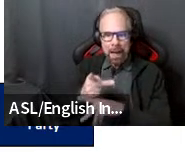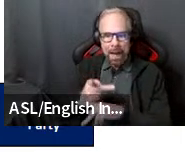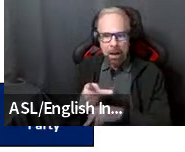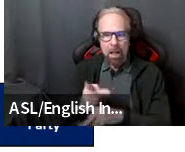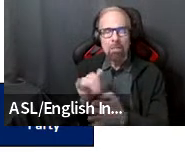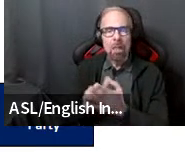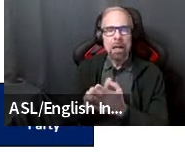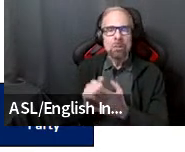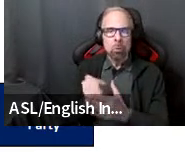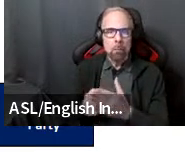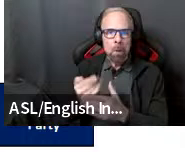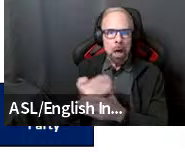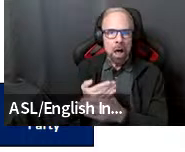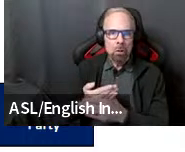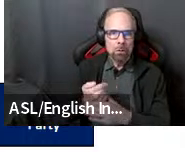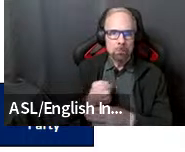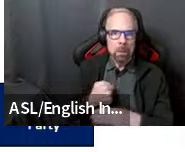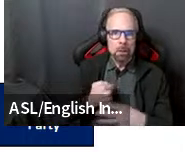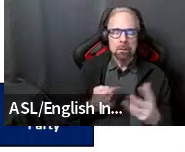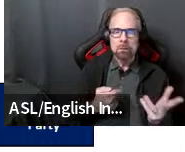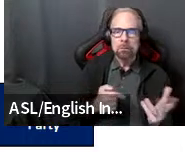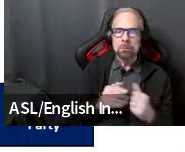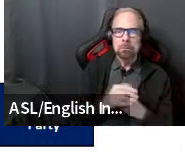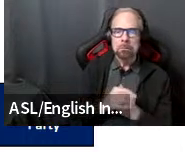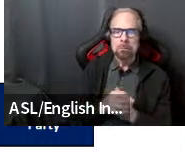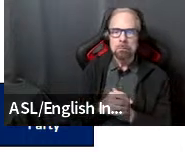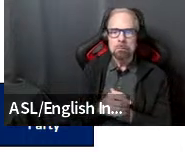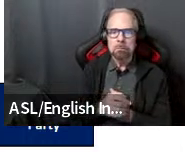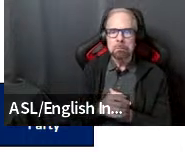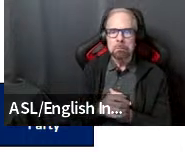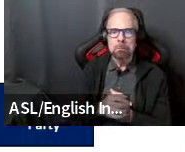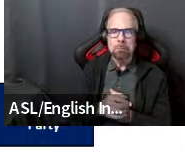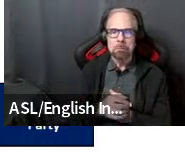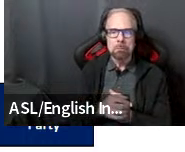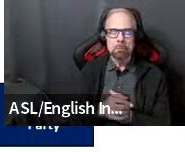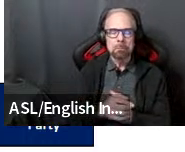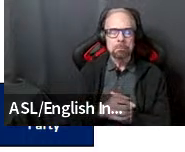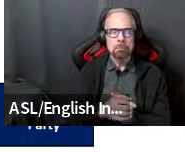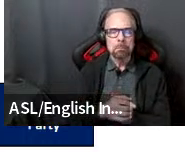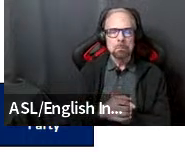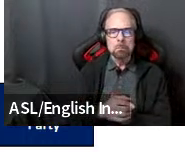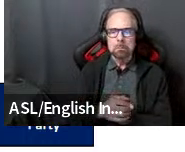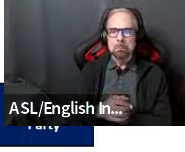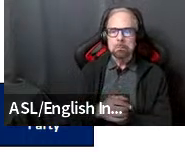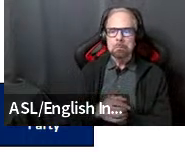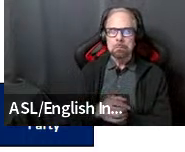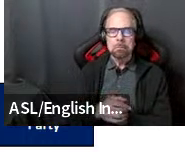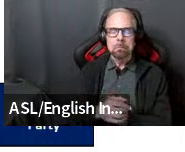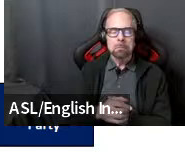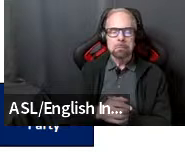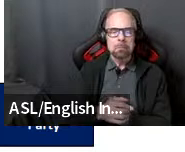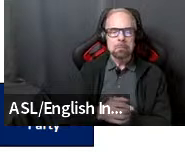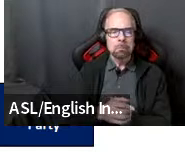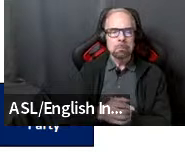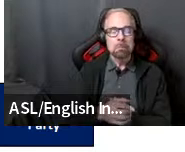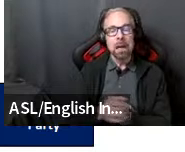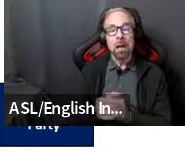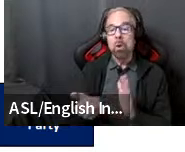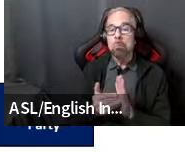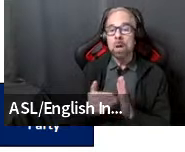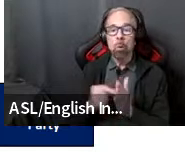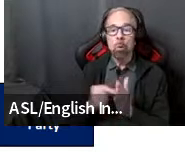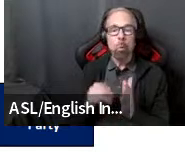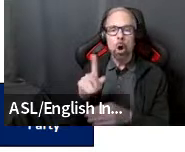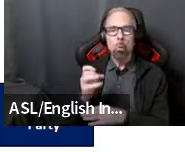I think. Holly, would you mind if we did Farley? Yep, If you could put your I'll think finger about up. Thank you. And yeah, to kind of echo what Walter and Peter